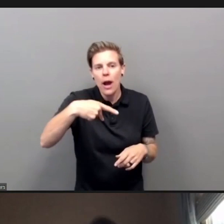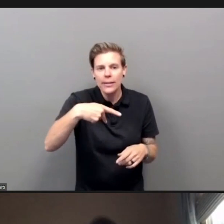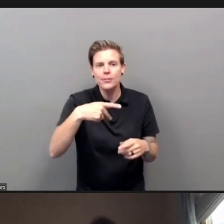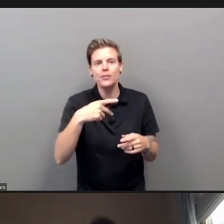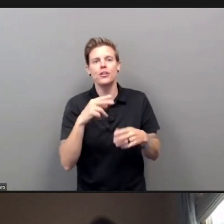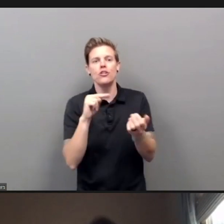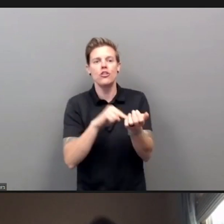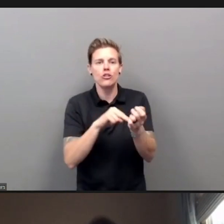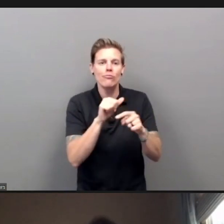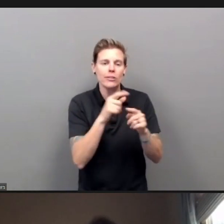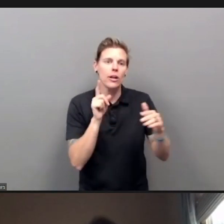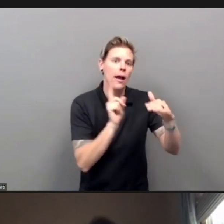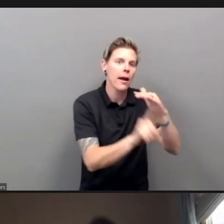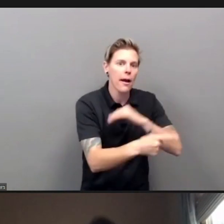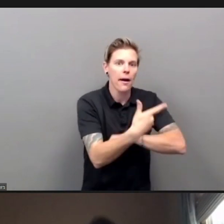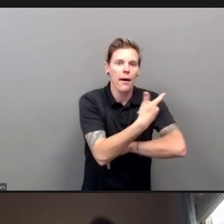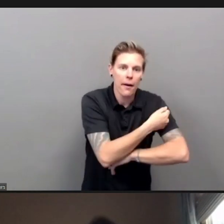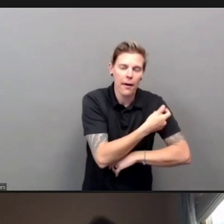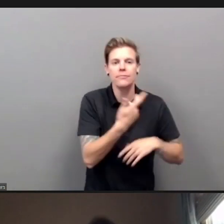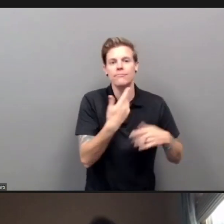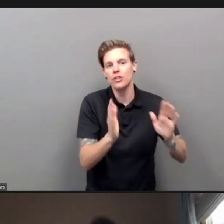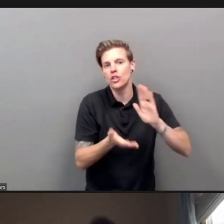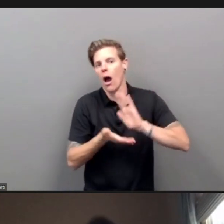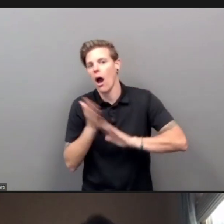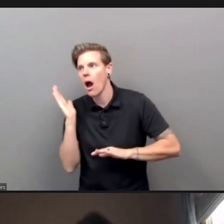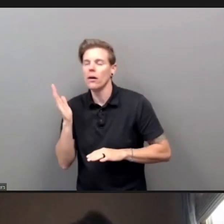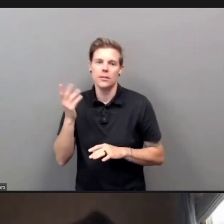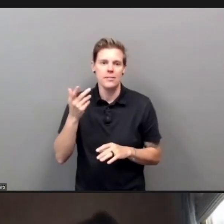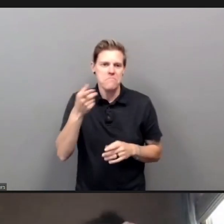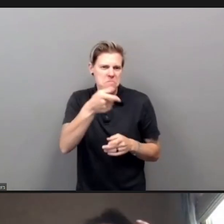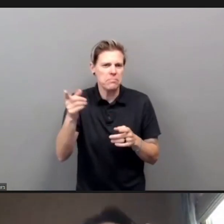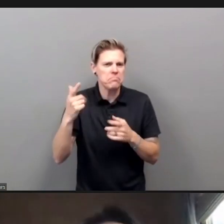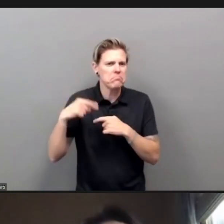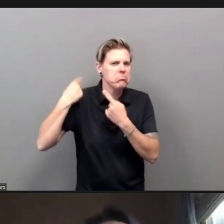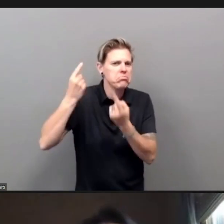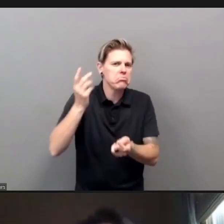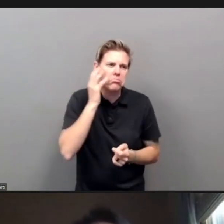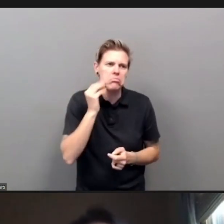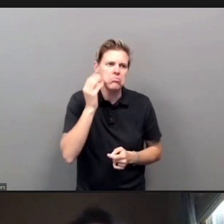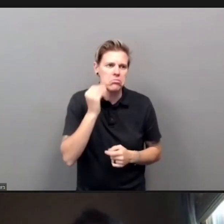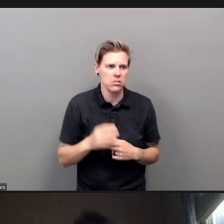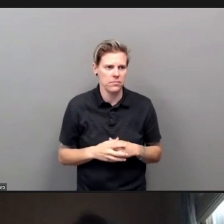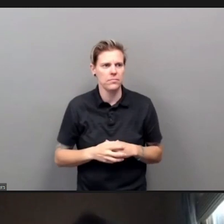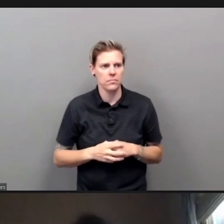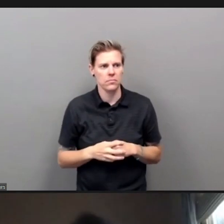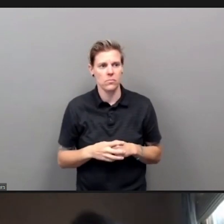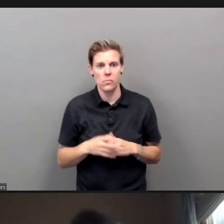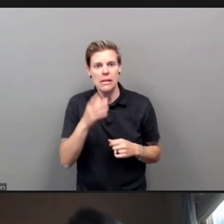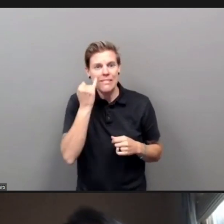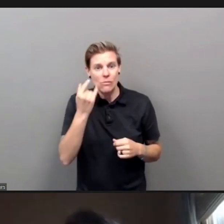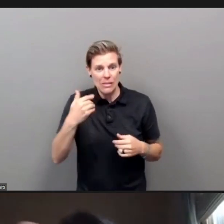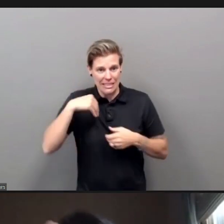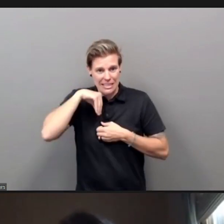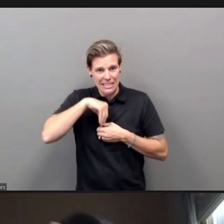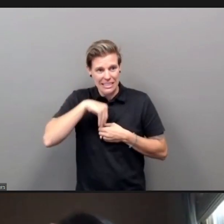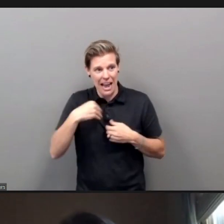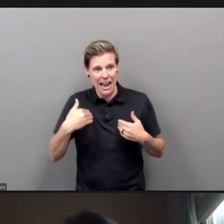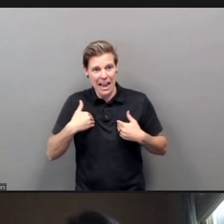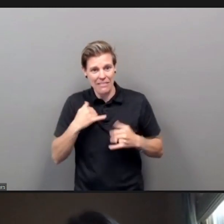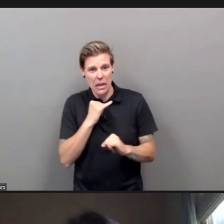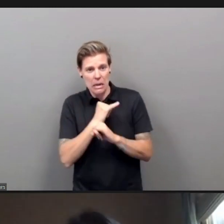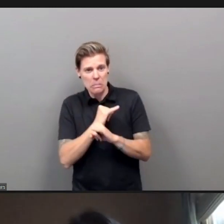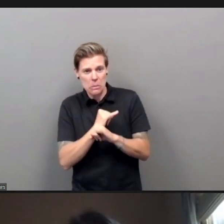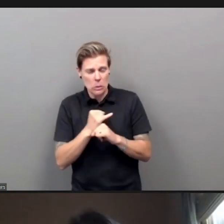third shot if you need it. And you have an immune deficiency from your physician's assistant, whatever. So we're making